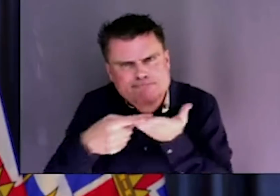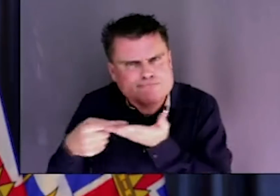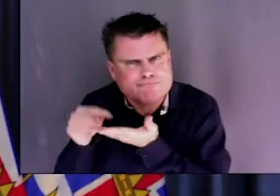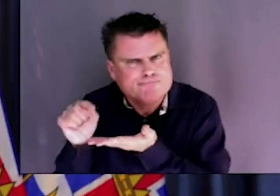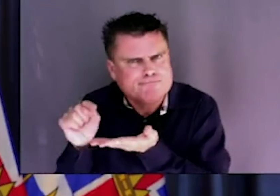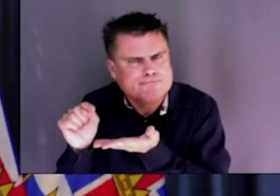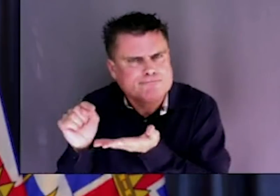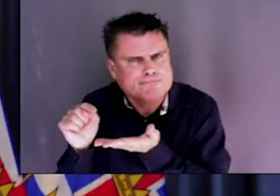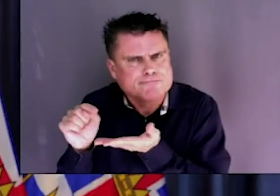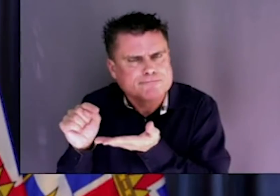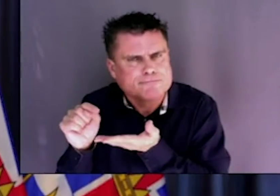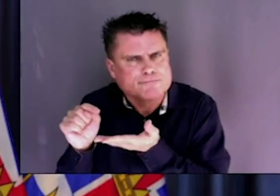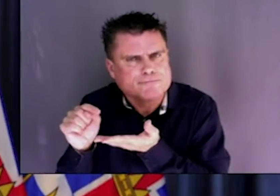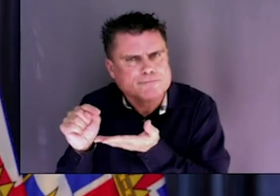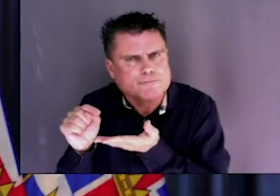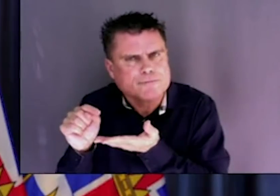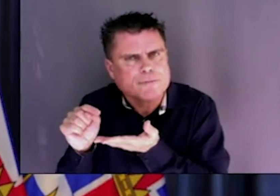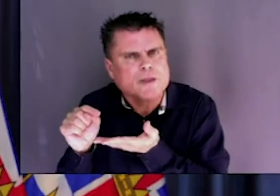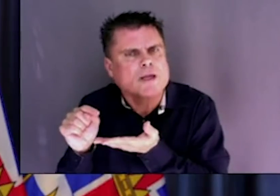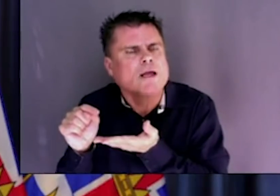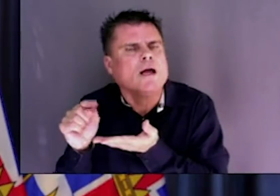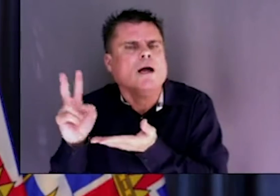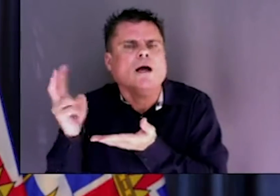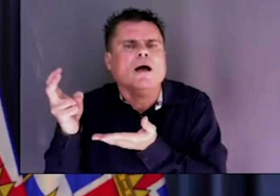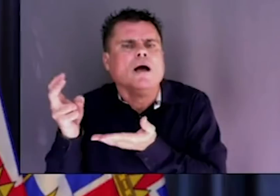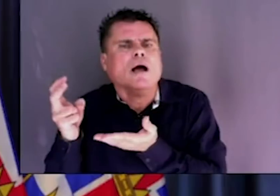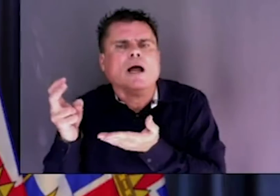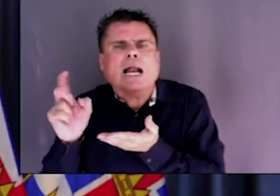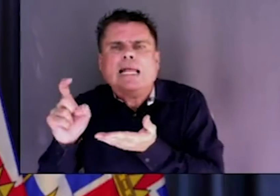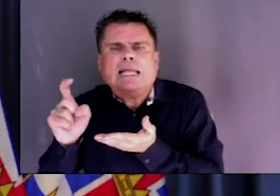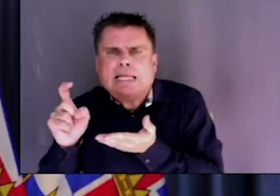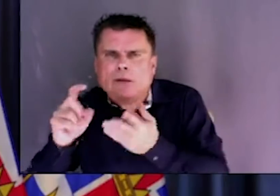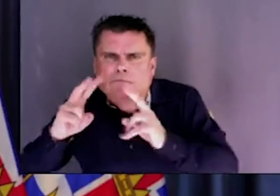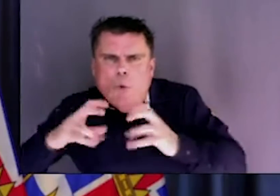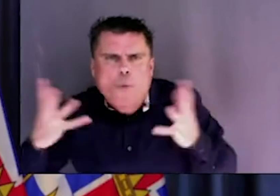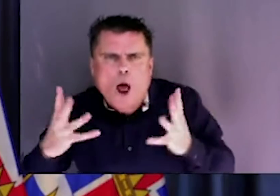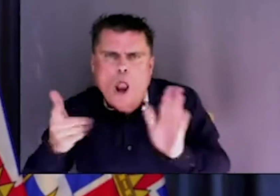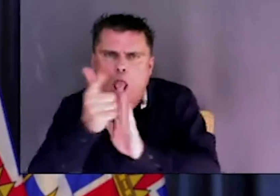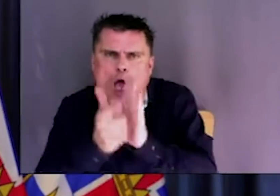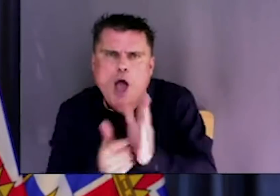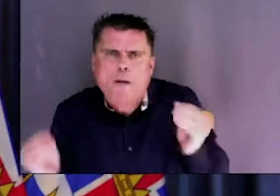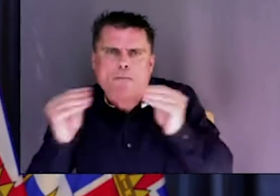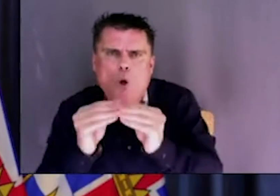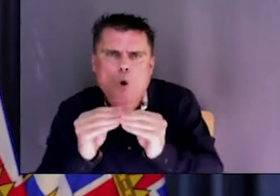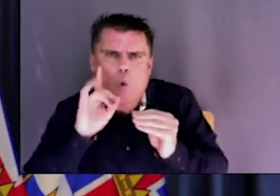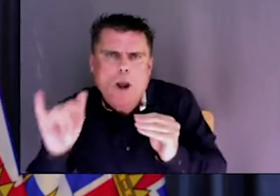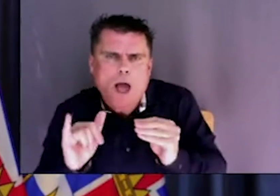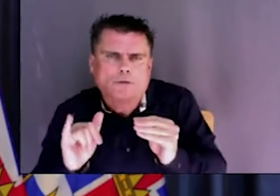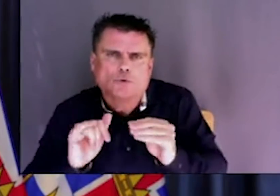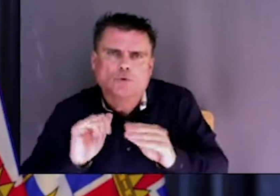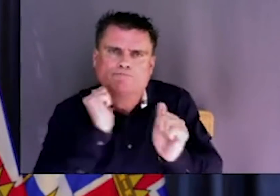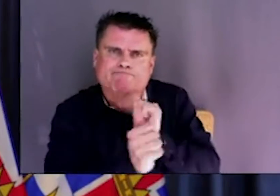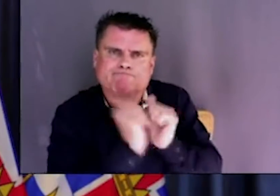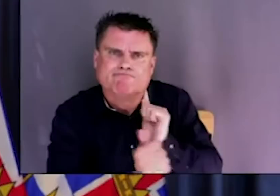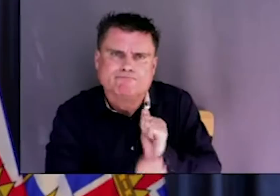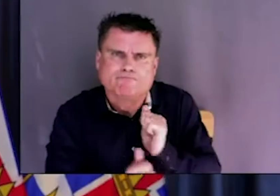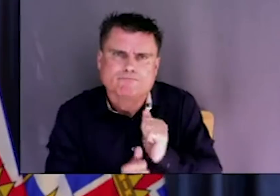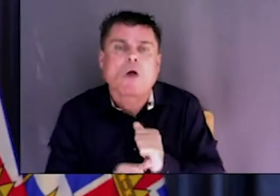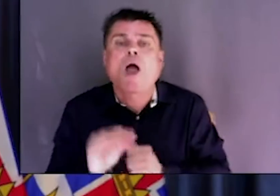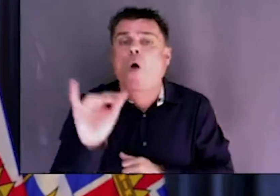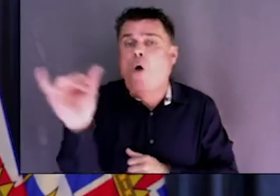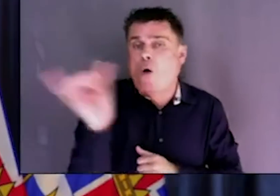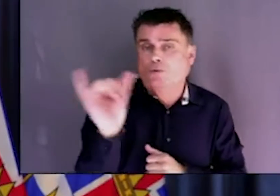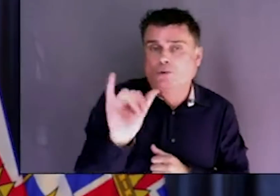anticipated additional legislation. We've been working, Minister Farnworth, with the House leaders of the official opposition as well as the Green